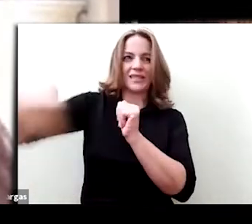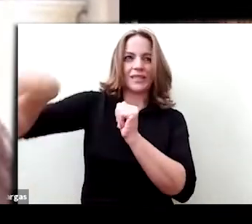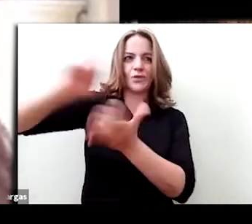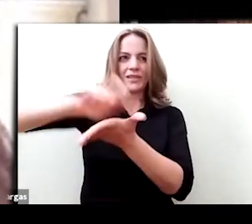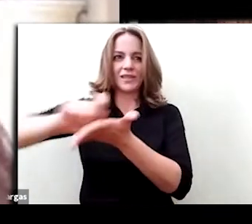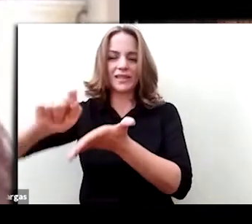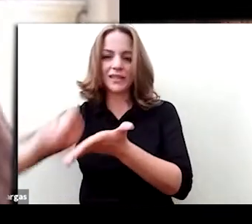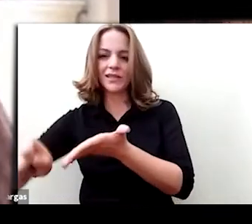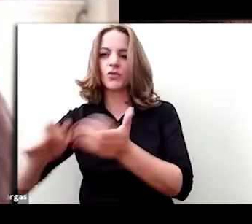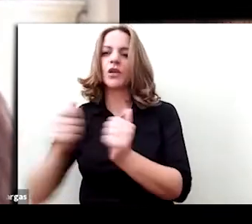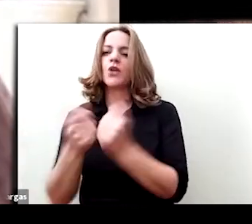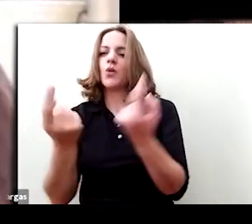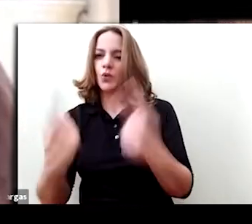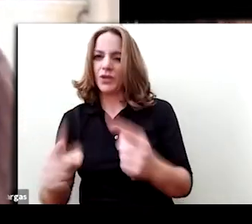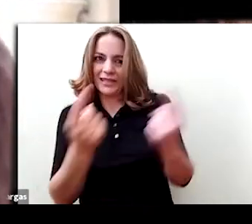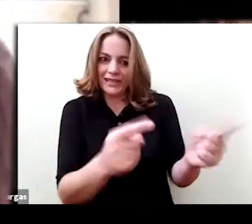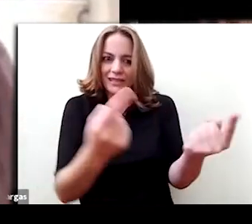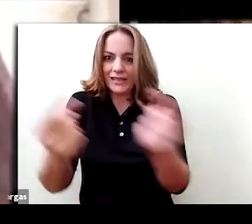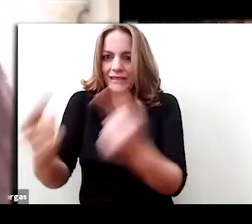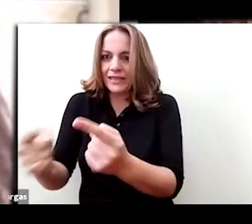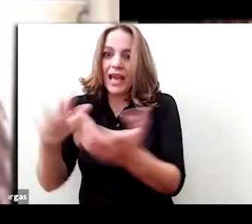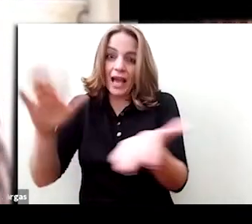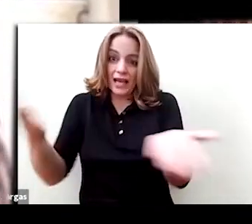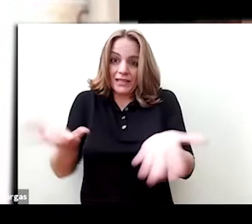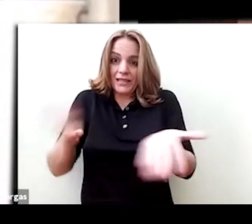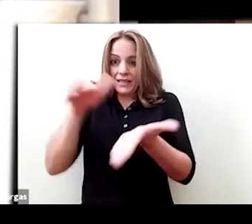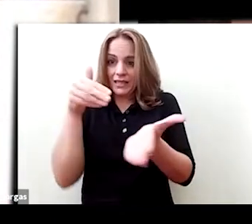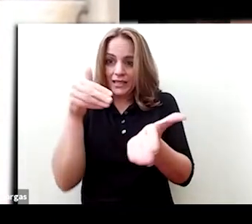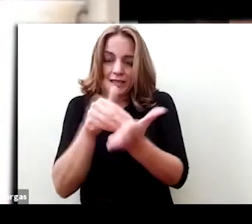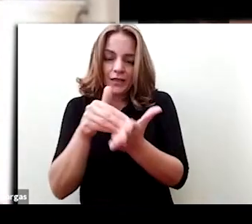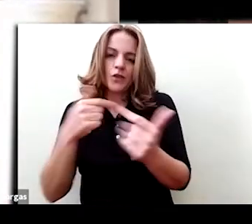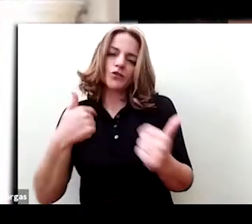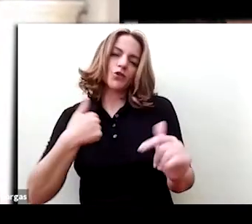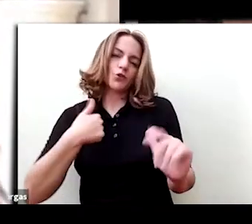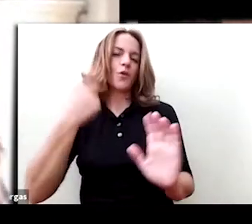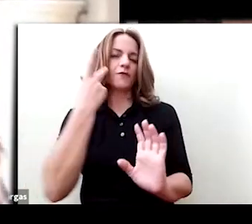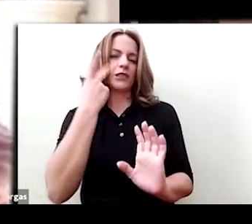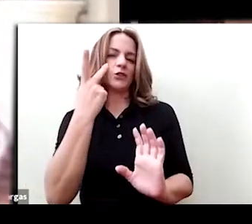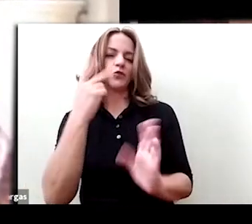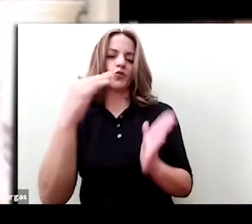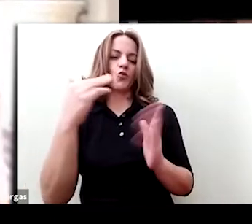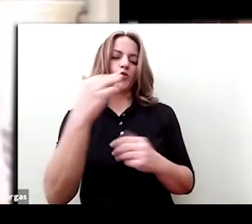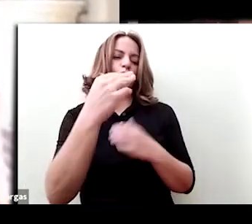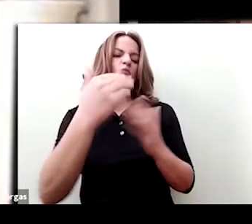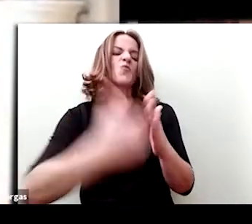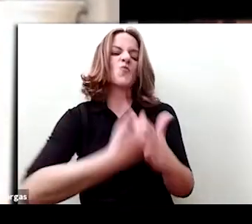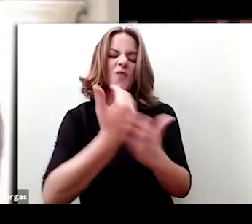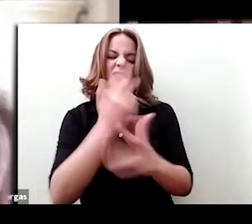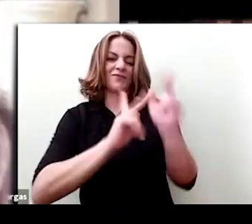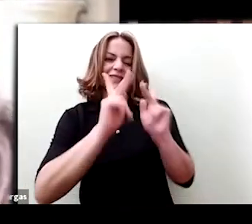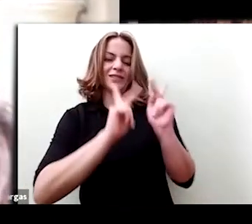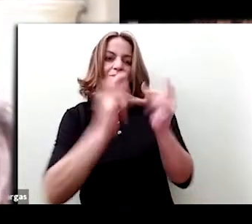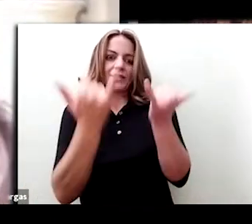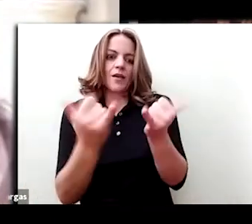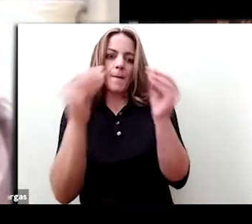really, it is taking a new life now, and a lot of people are interested in amplifying it, and we're seeing a lot of ways